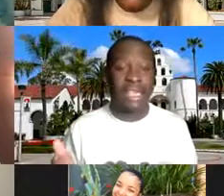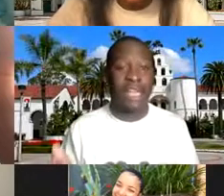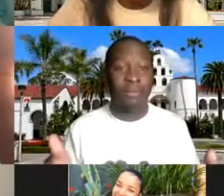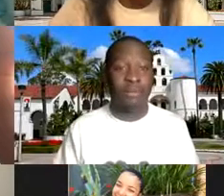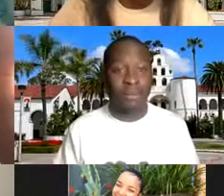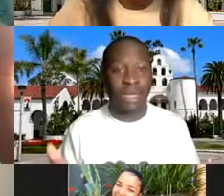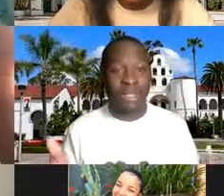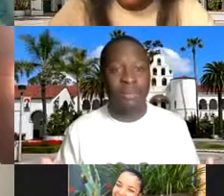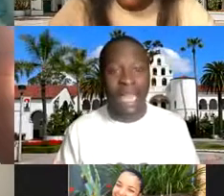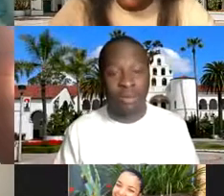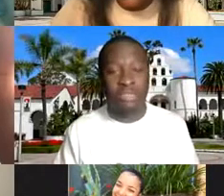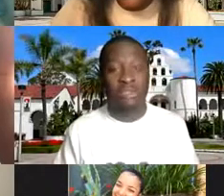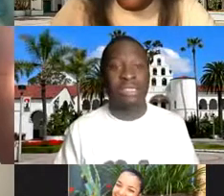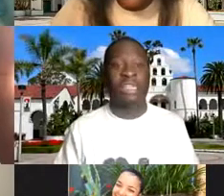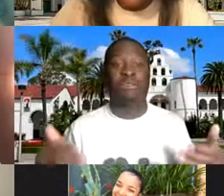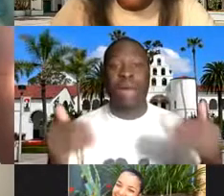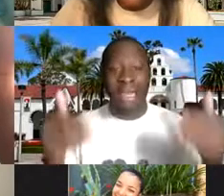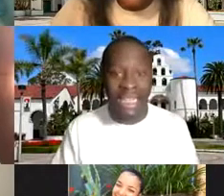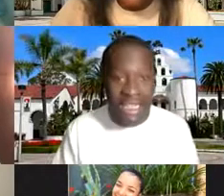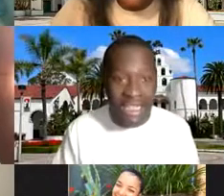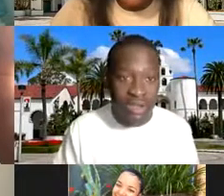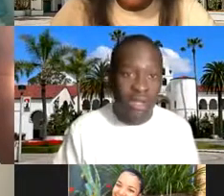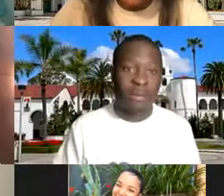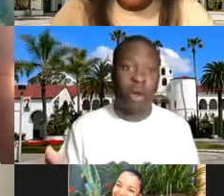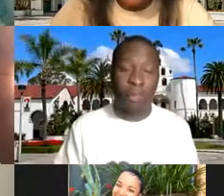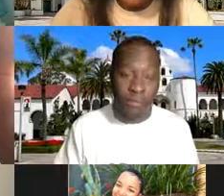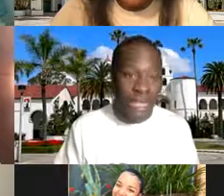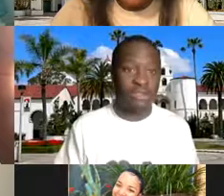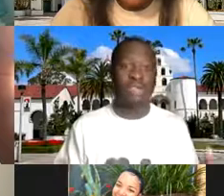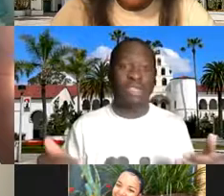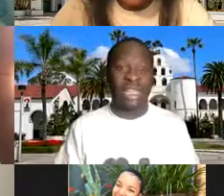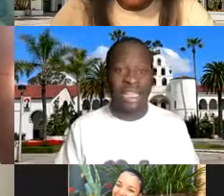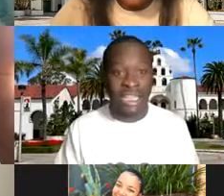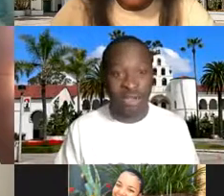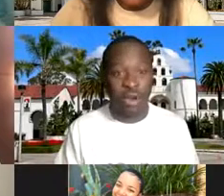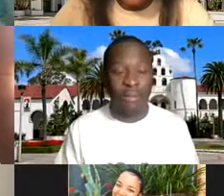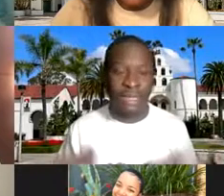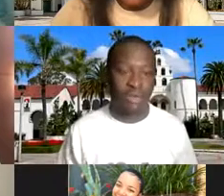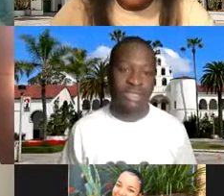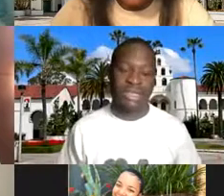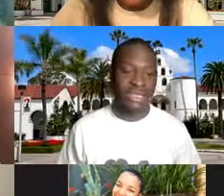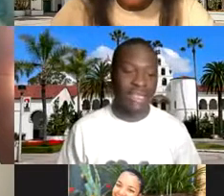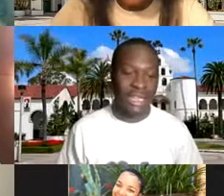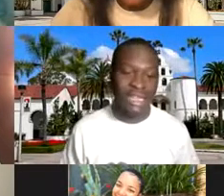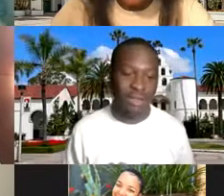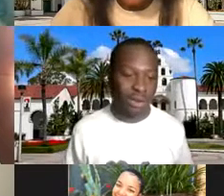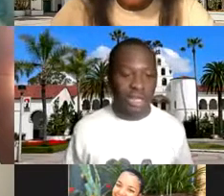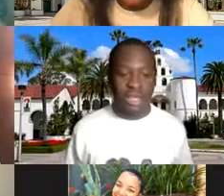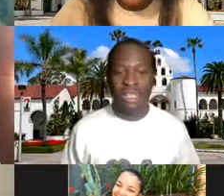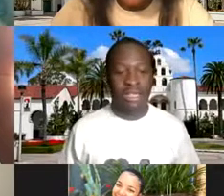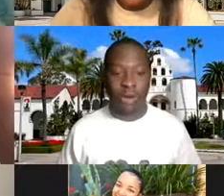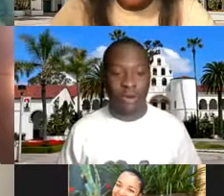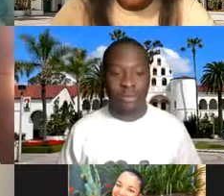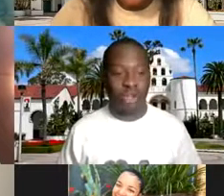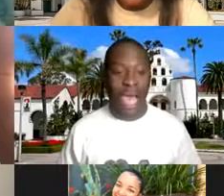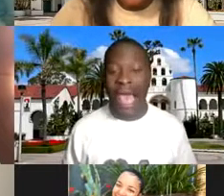HDS and come from the Black Resource Center by leaning into our professors and leaning into our mentors and things like that. So